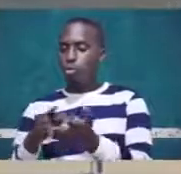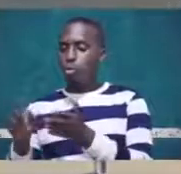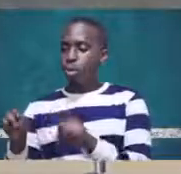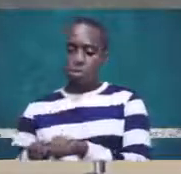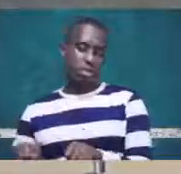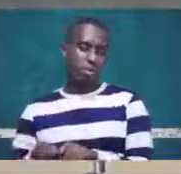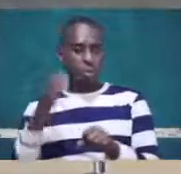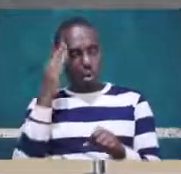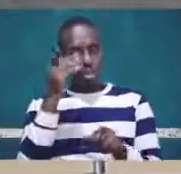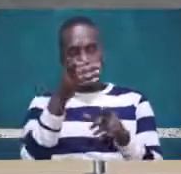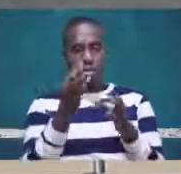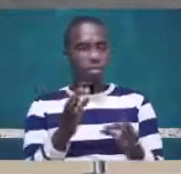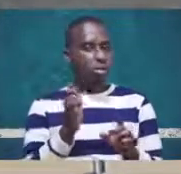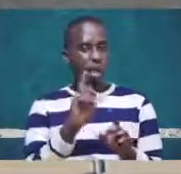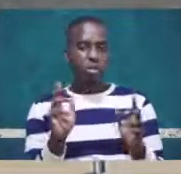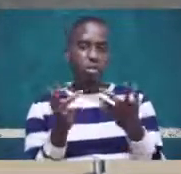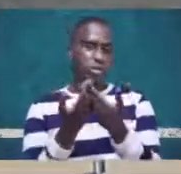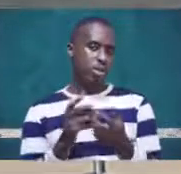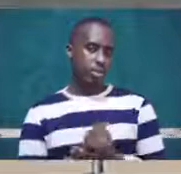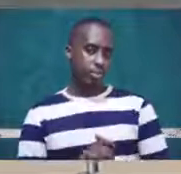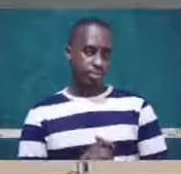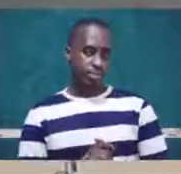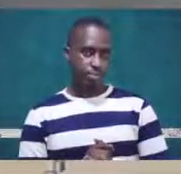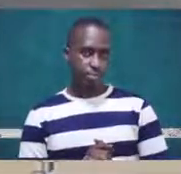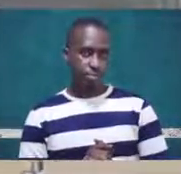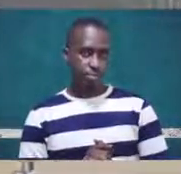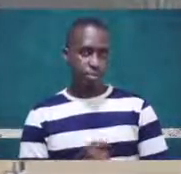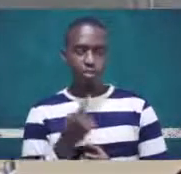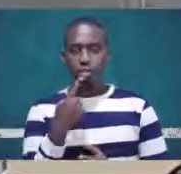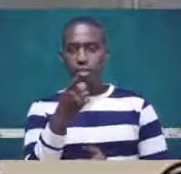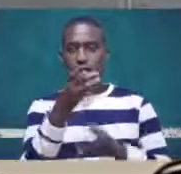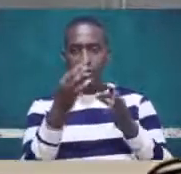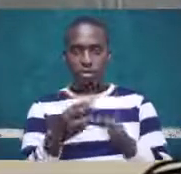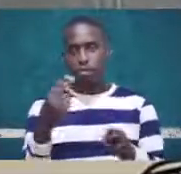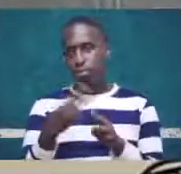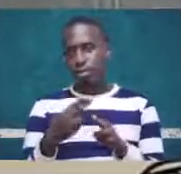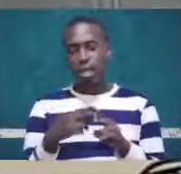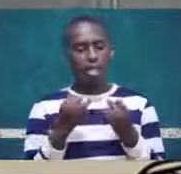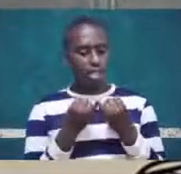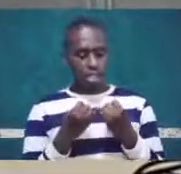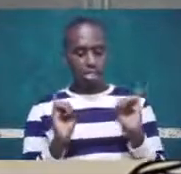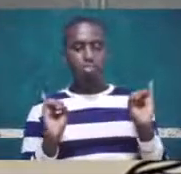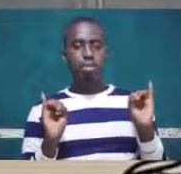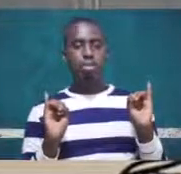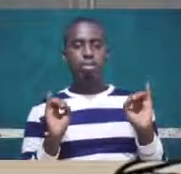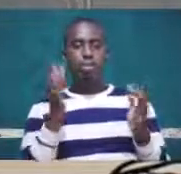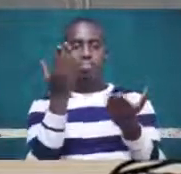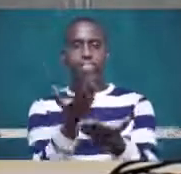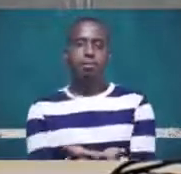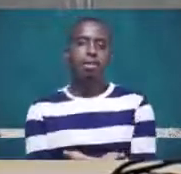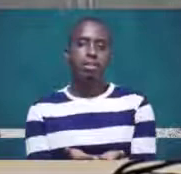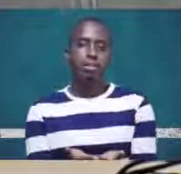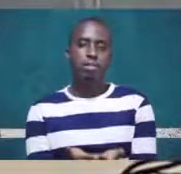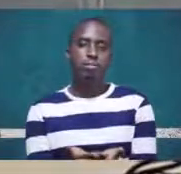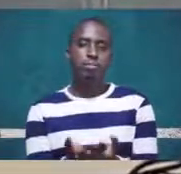be related. Those two commodities may not be related. So that is what you call independent demand. That's